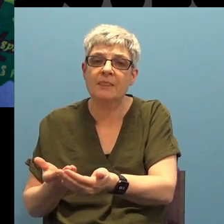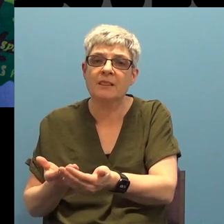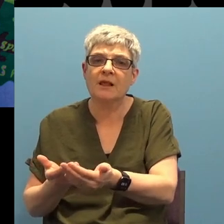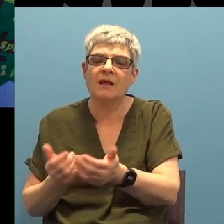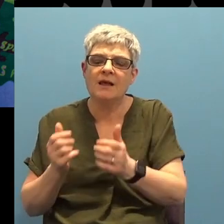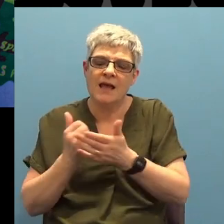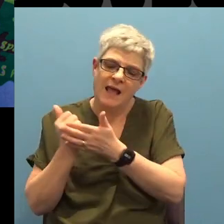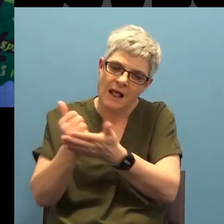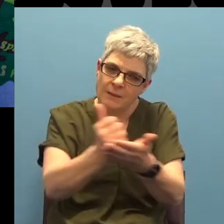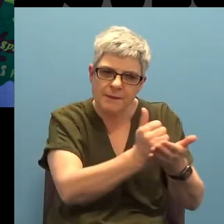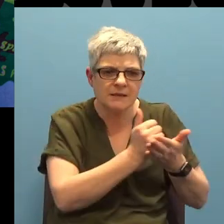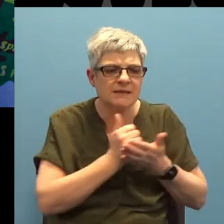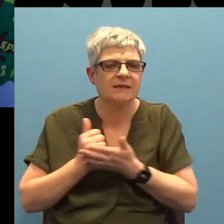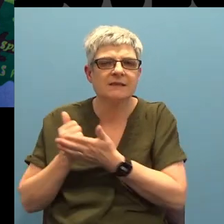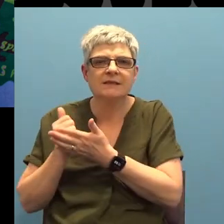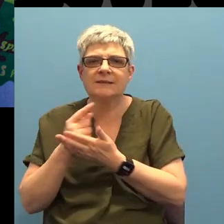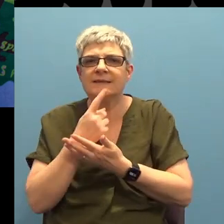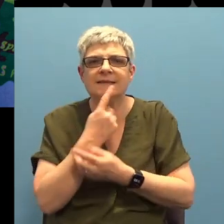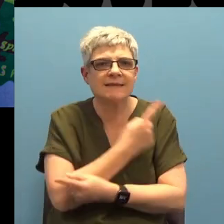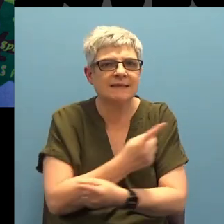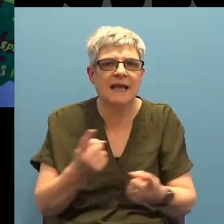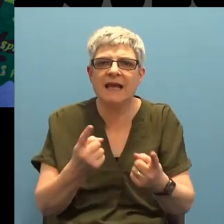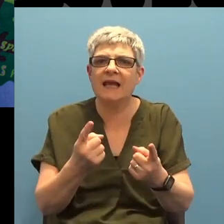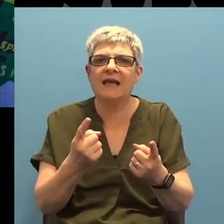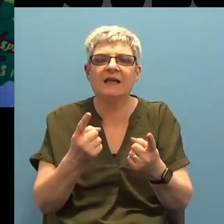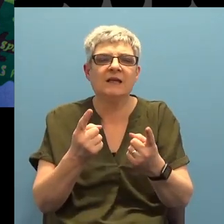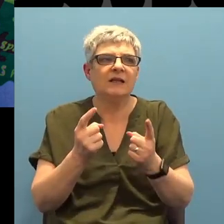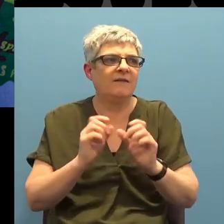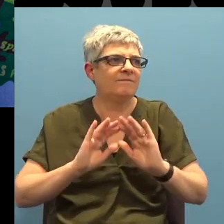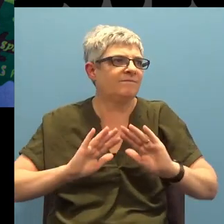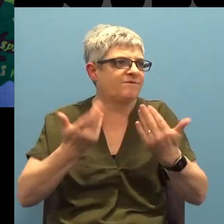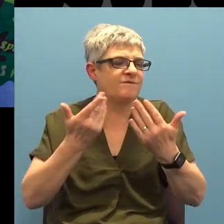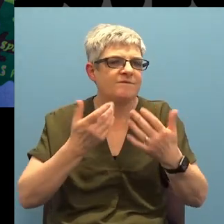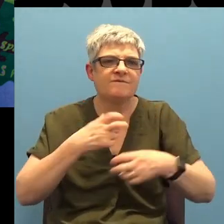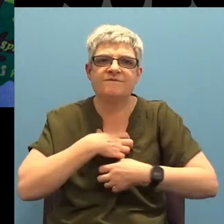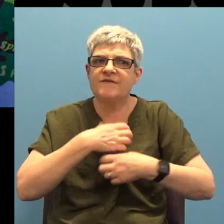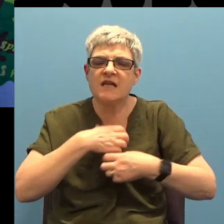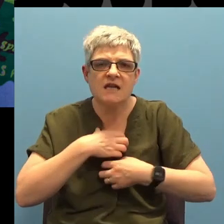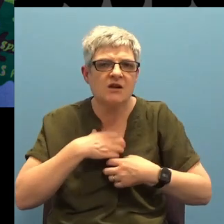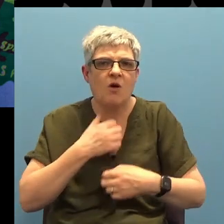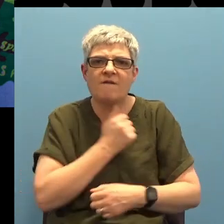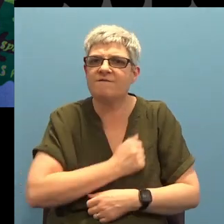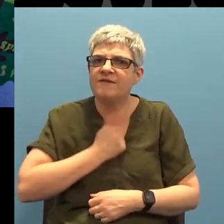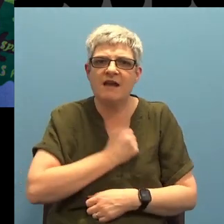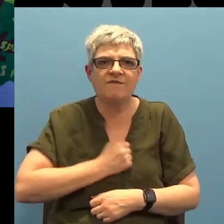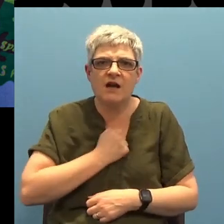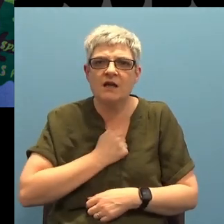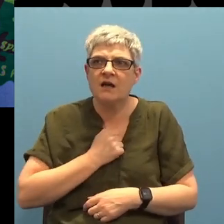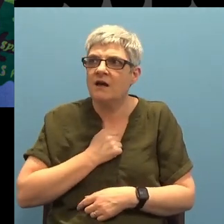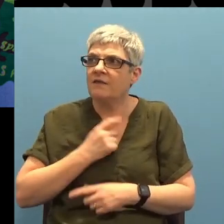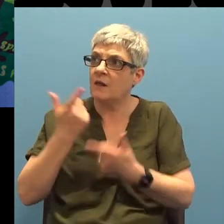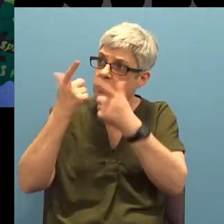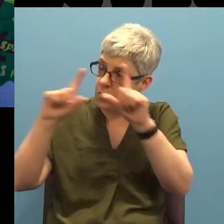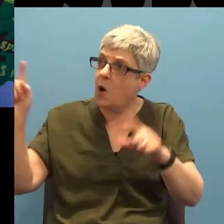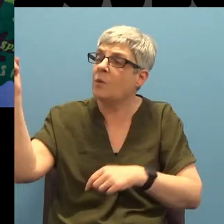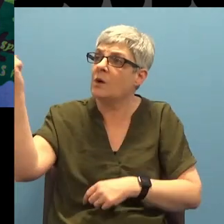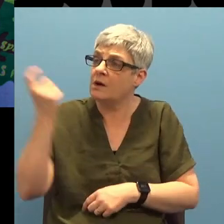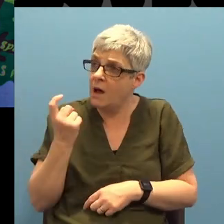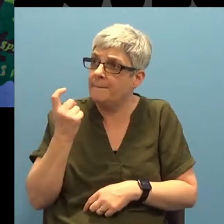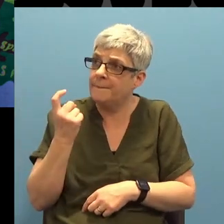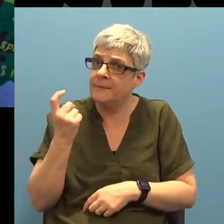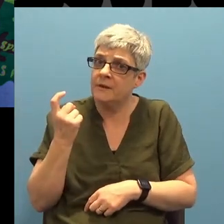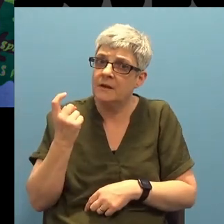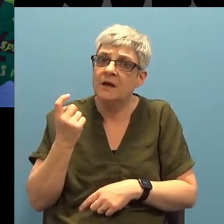Help us, Lord, to declare without fear or favor the coming day of the Lord, a day of both judgment